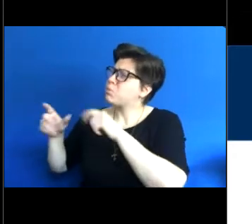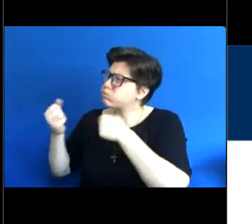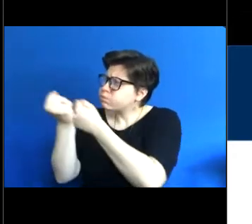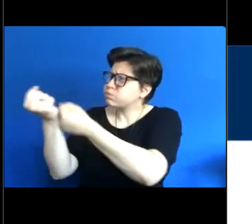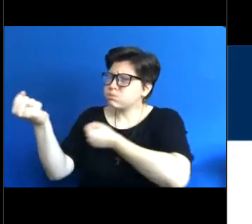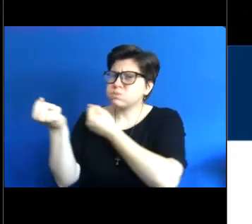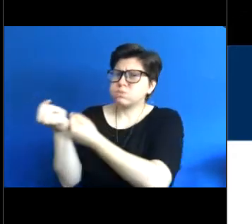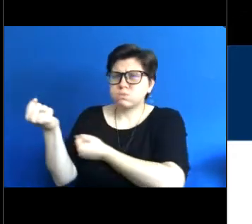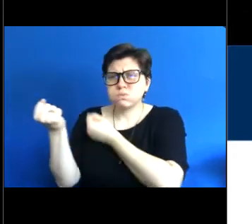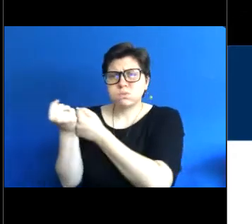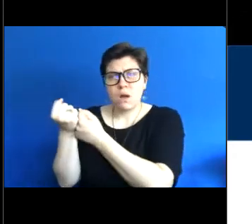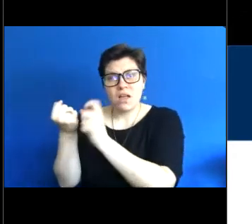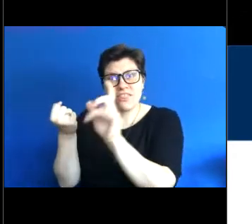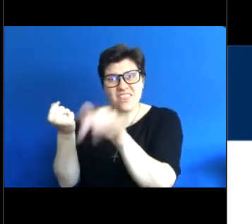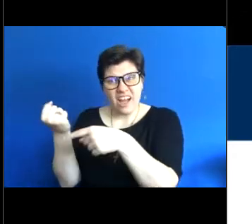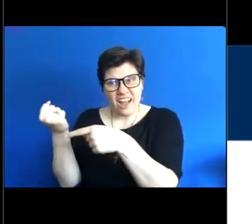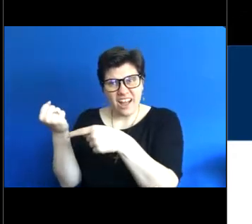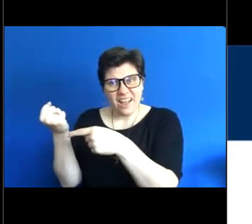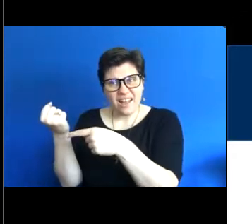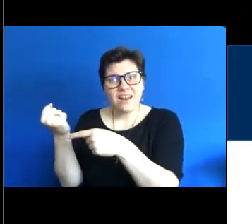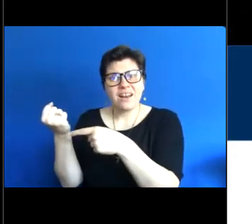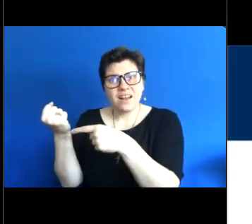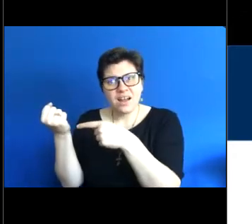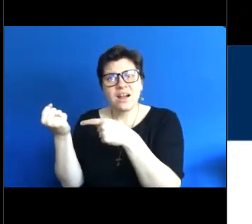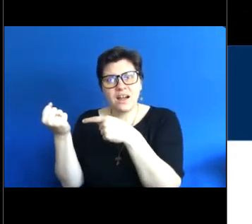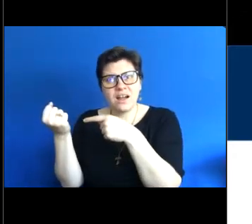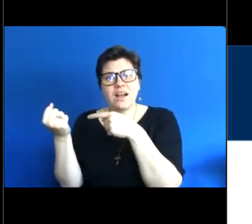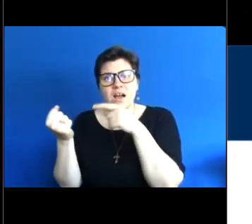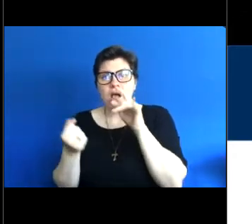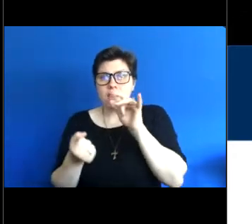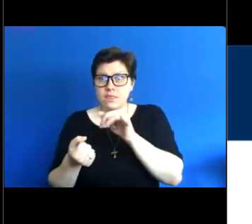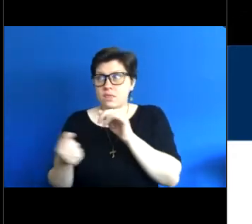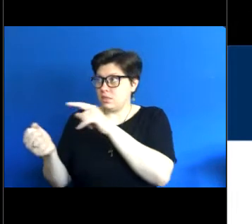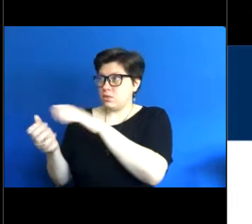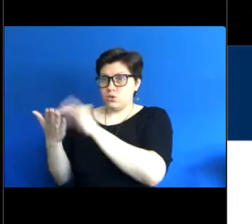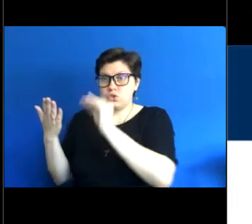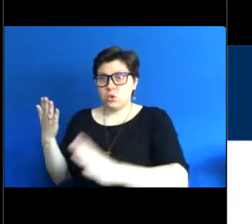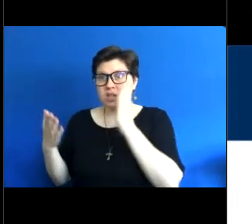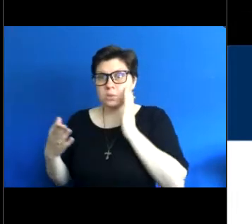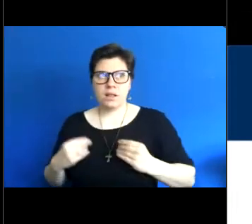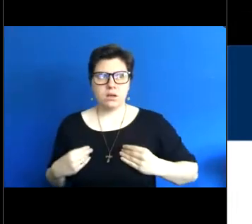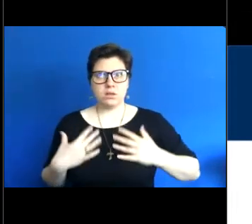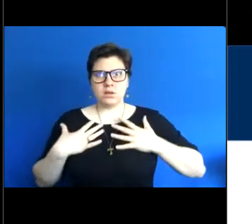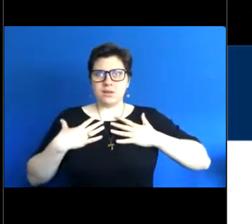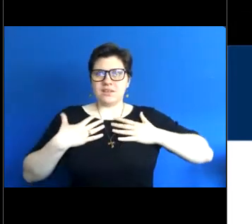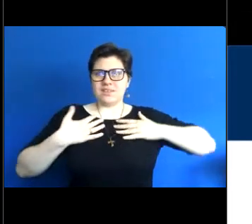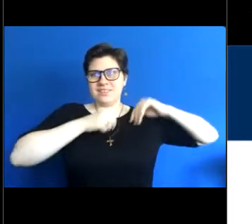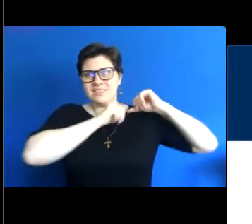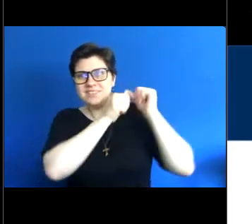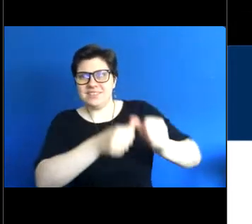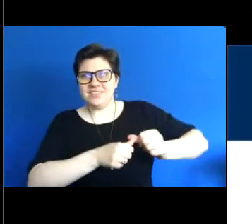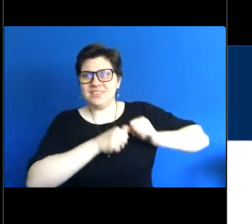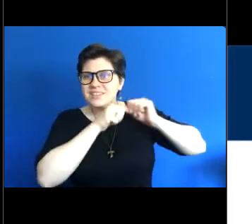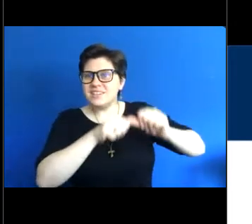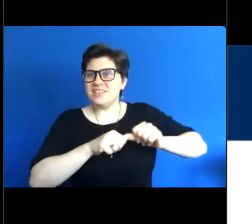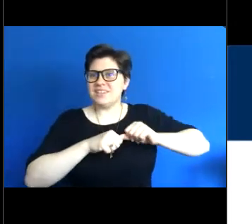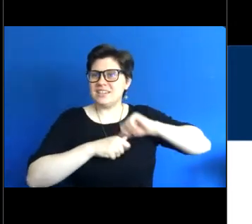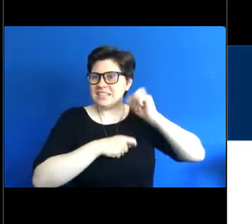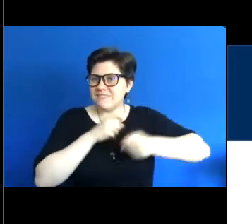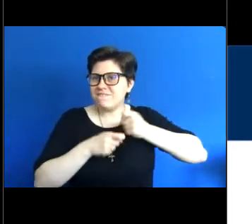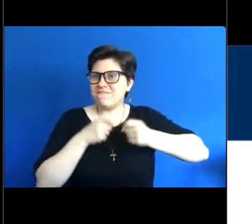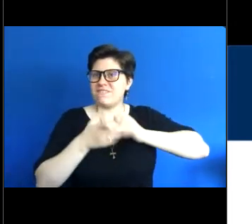affirmation, those words of encouragement are just fuel for our students to be able to continue to give, to be able to continue to